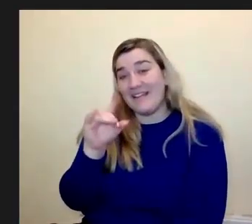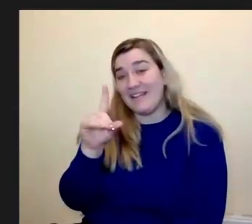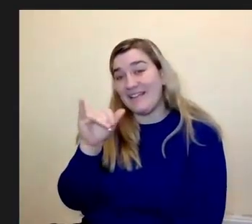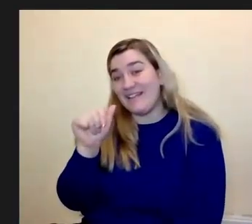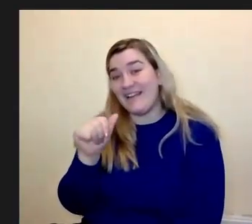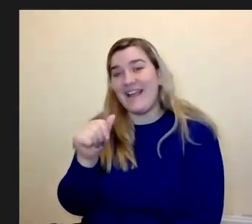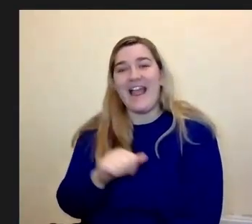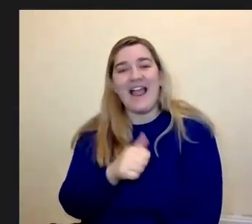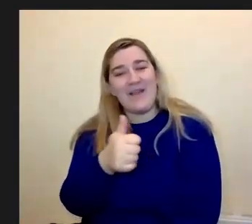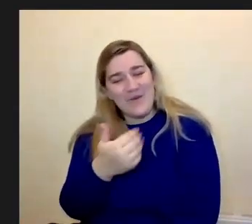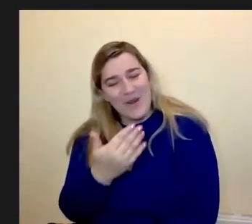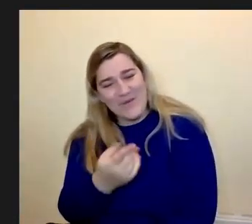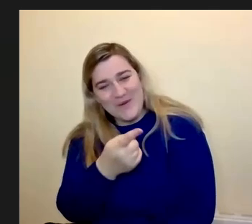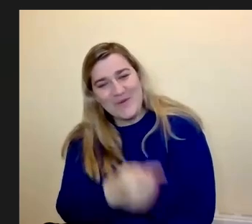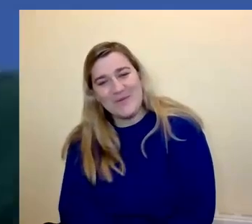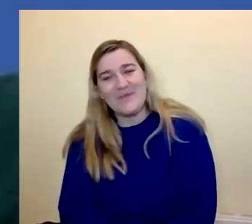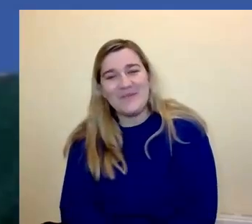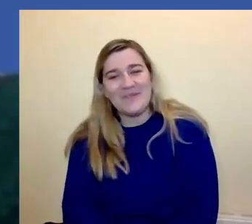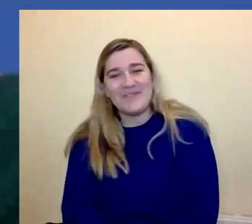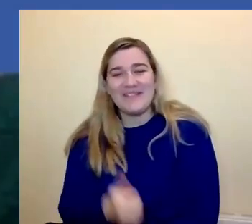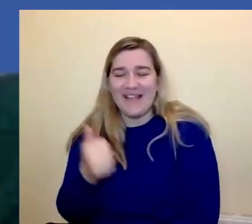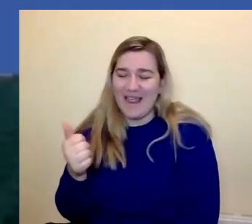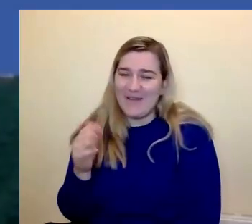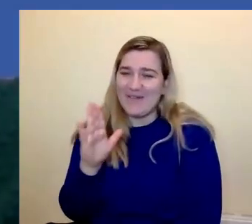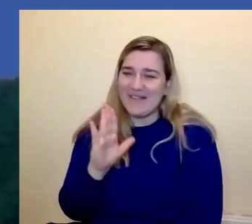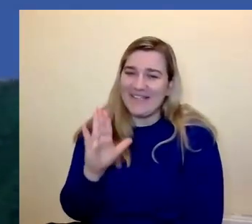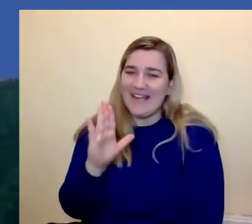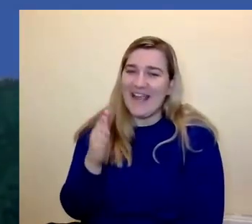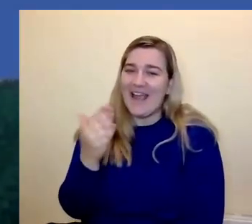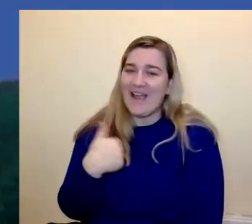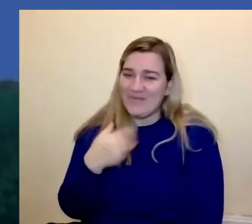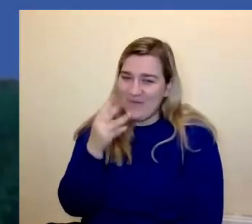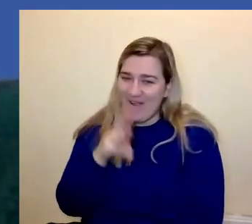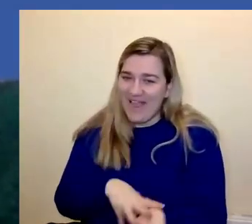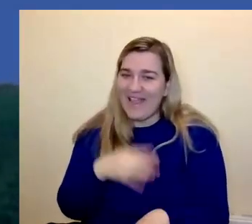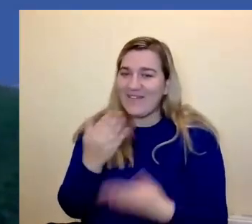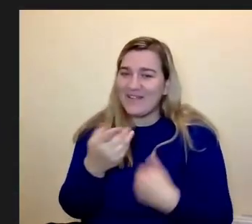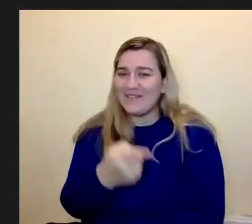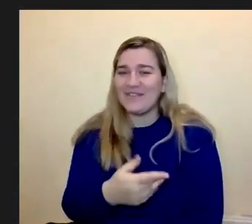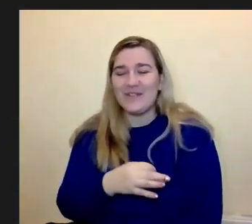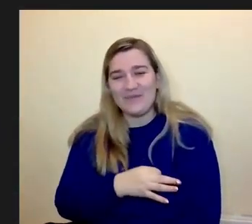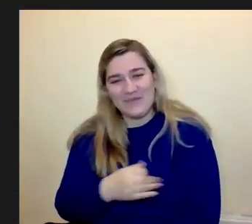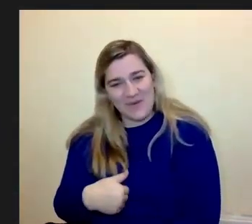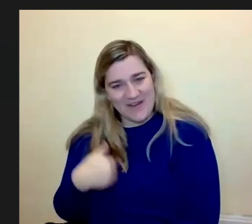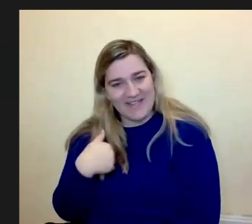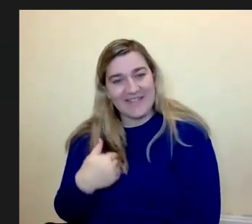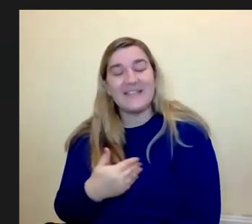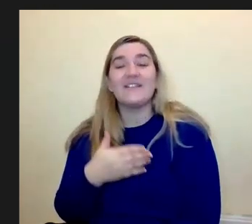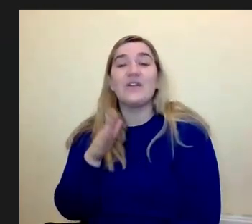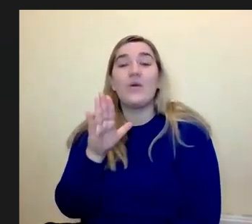am. How are you? Hello, Lydia. I'm well. Good morning. So, Lydia,